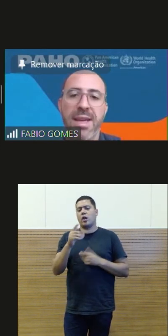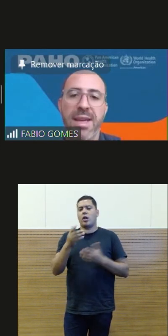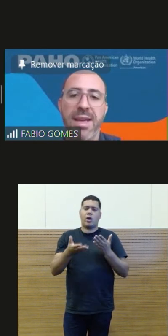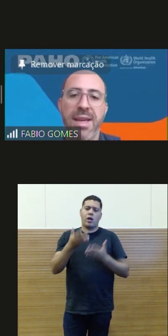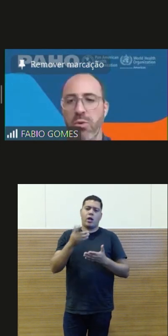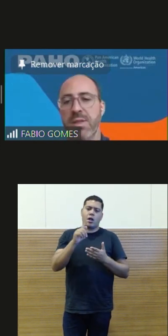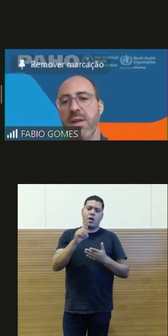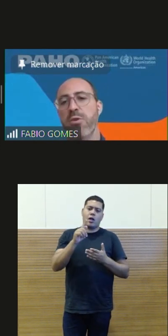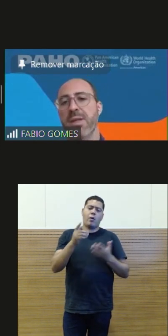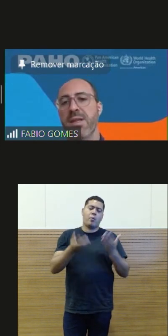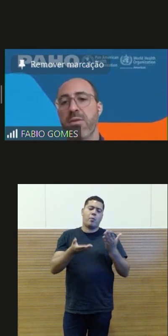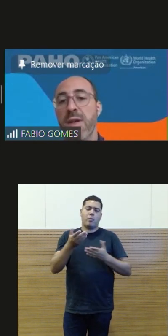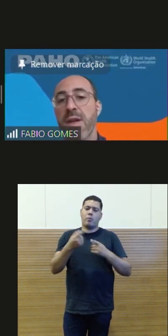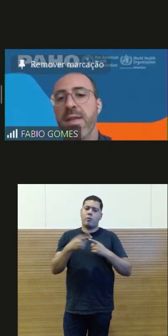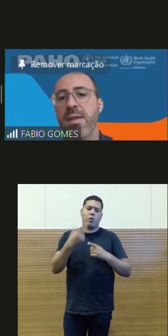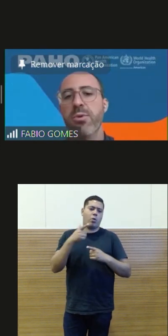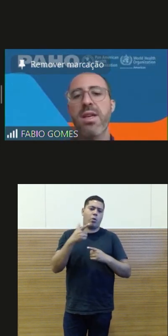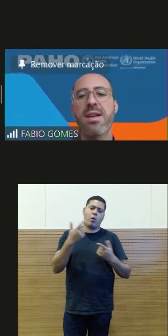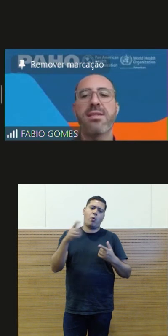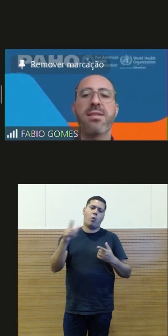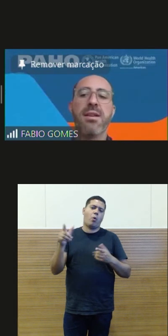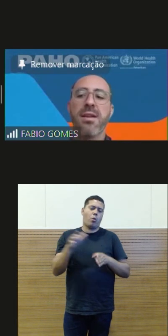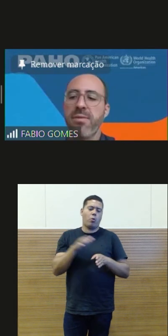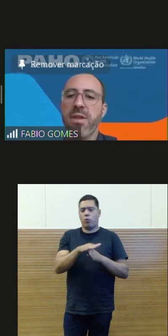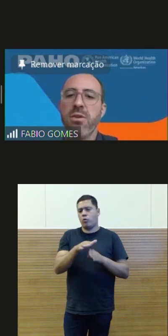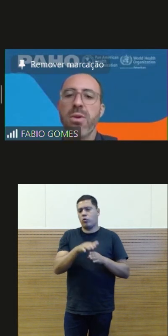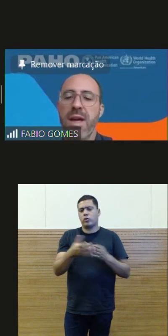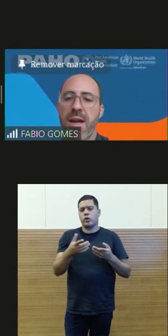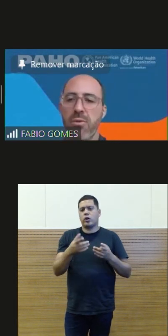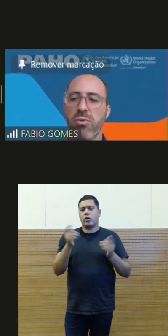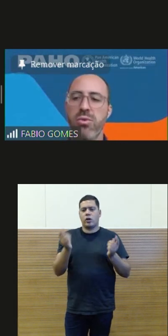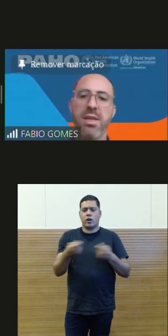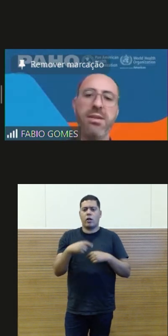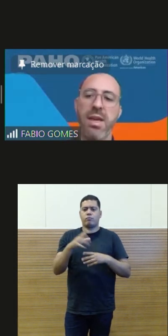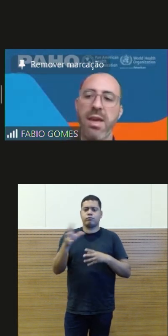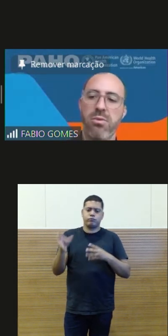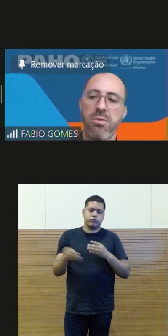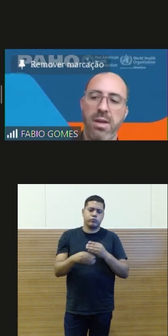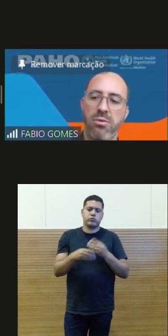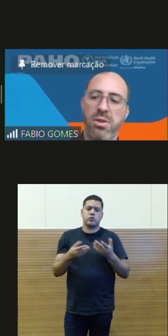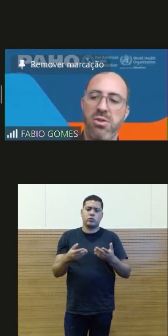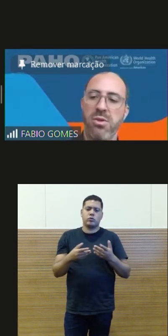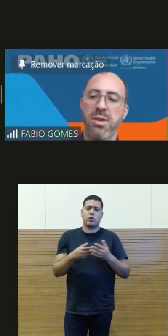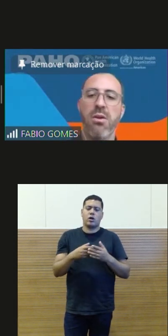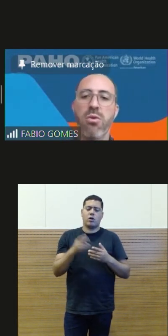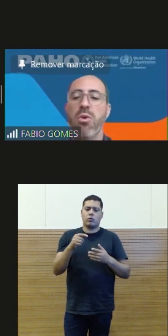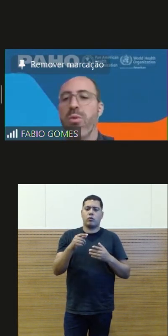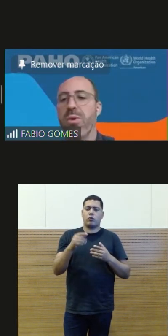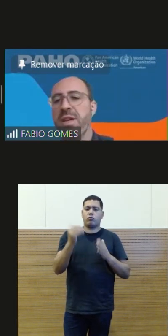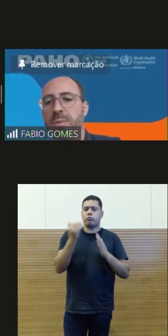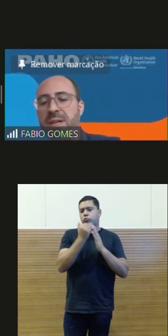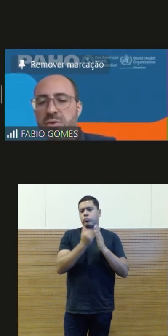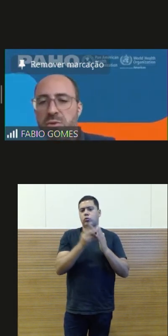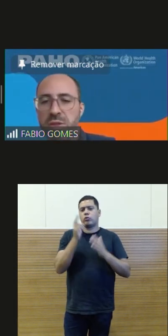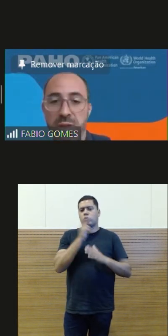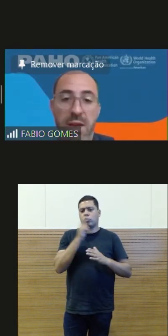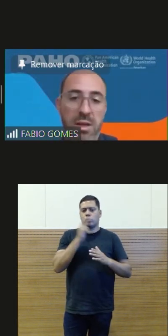the 100 grams because there wasn't another recommendation that could connect the